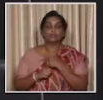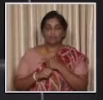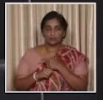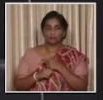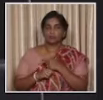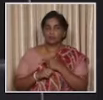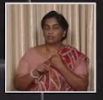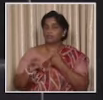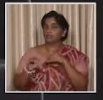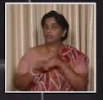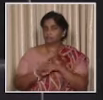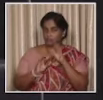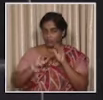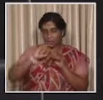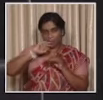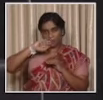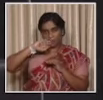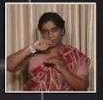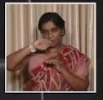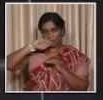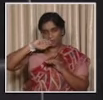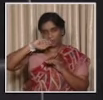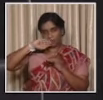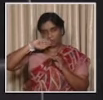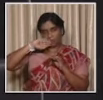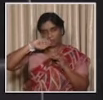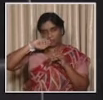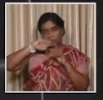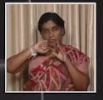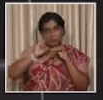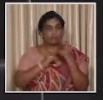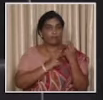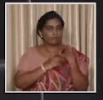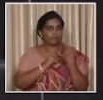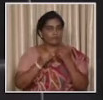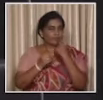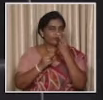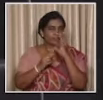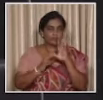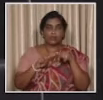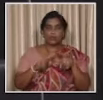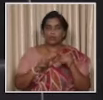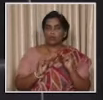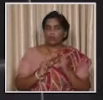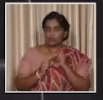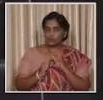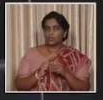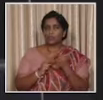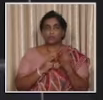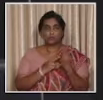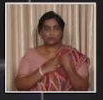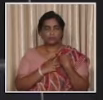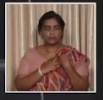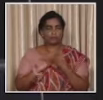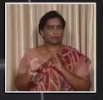about several positions. Now there is an attempt to even suppress some of the positions and then bring